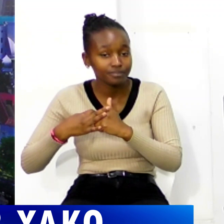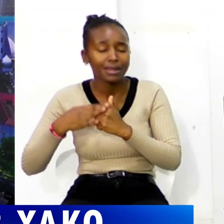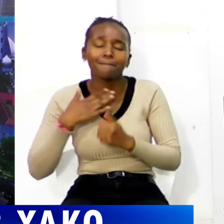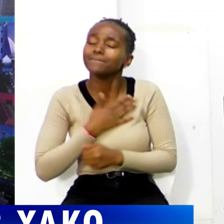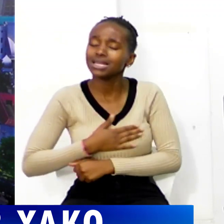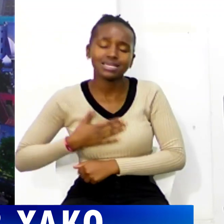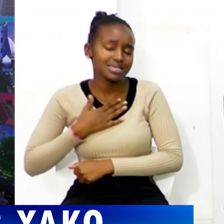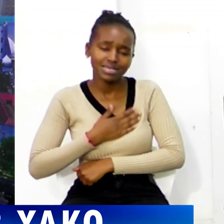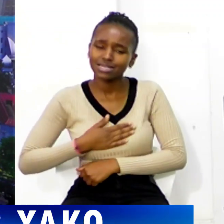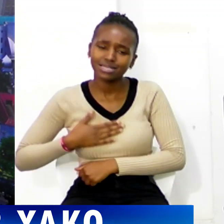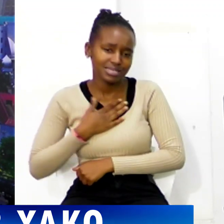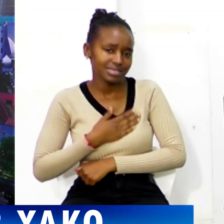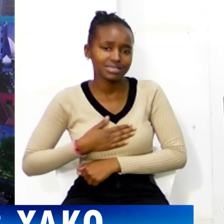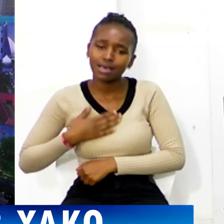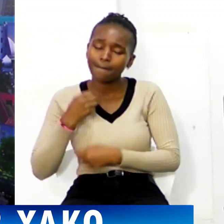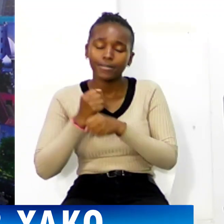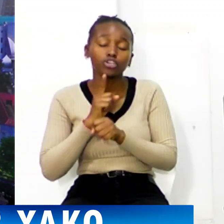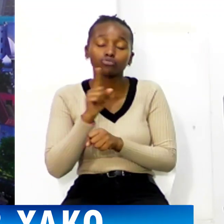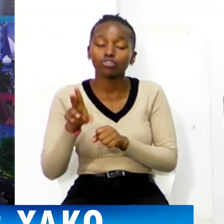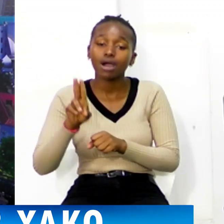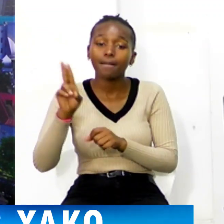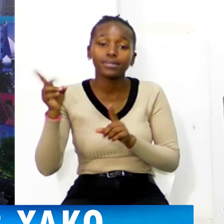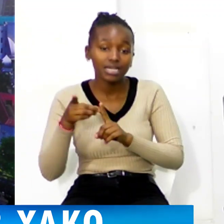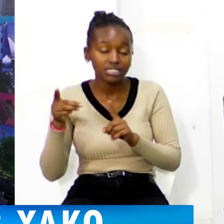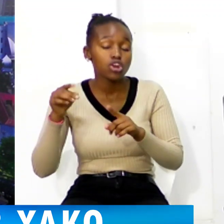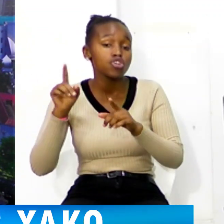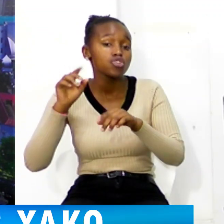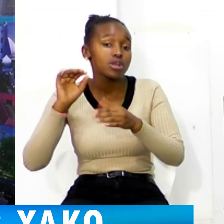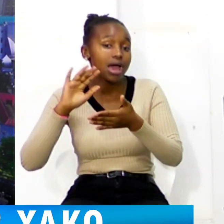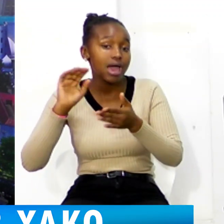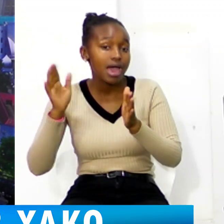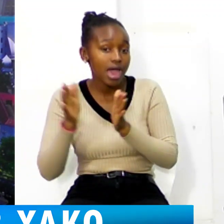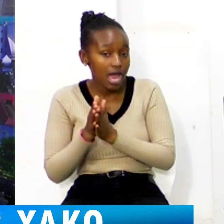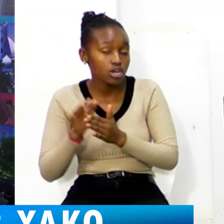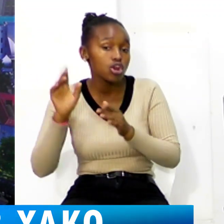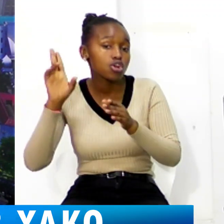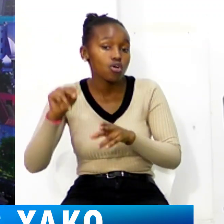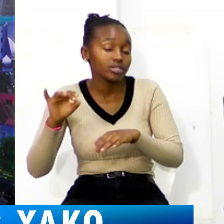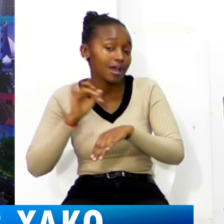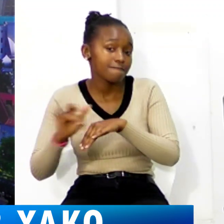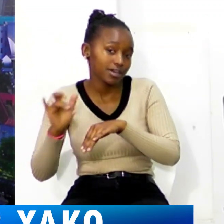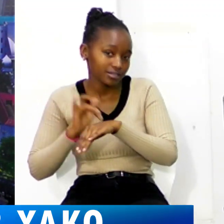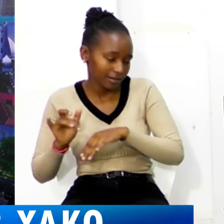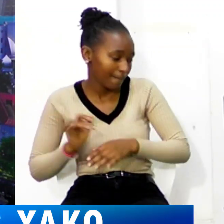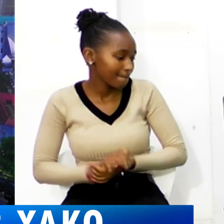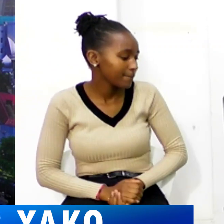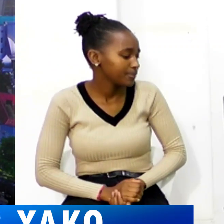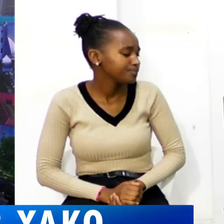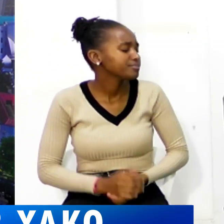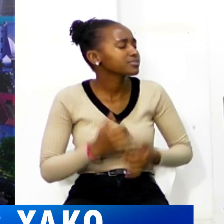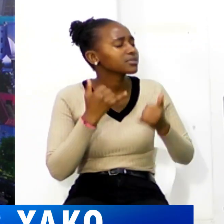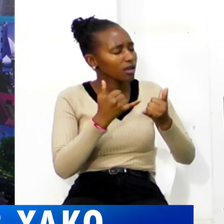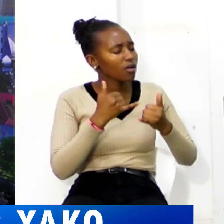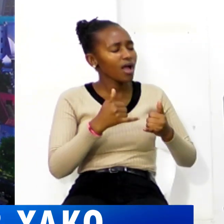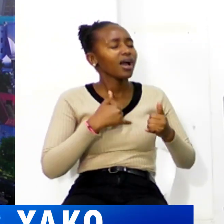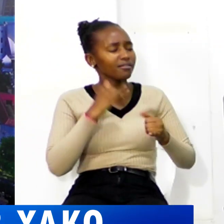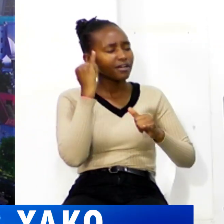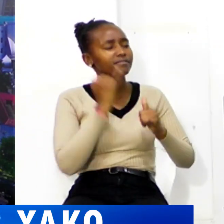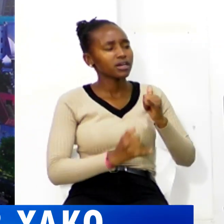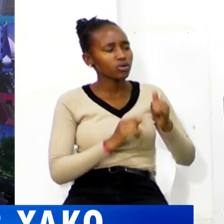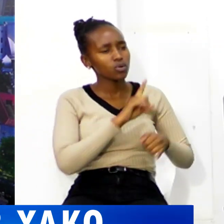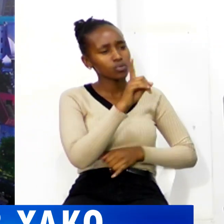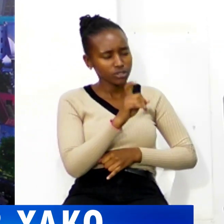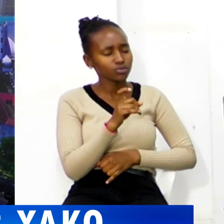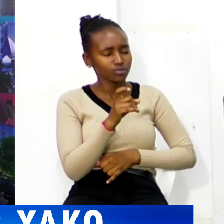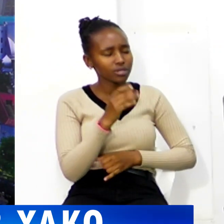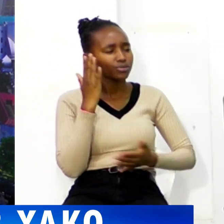by updating your token meter. Allow me to ask you one final question. I